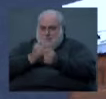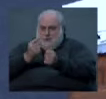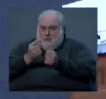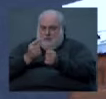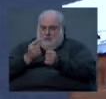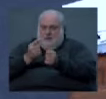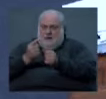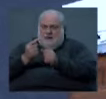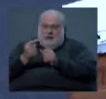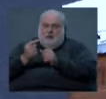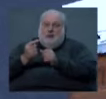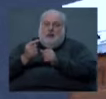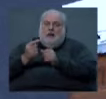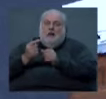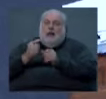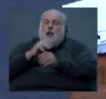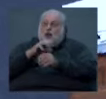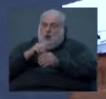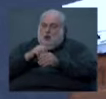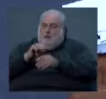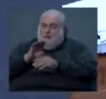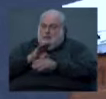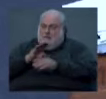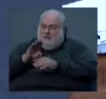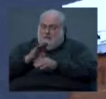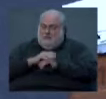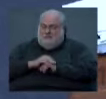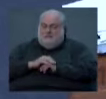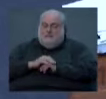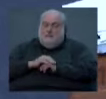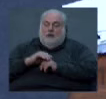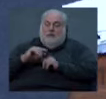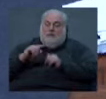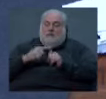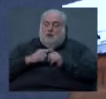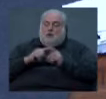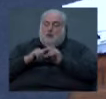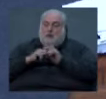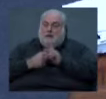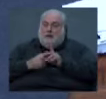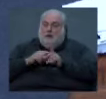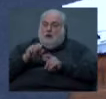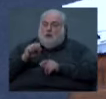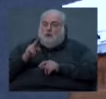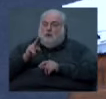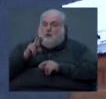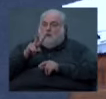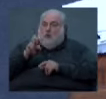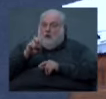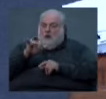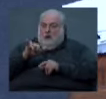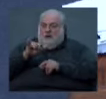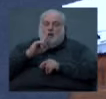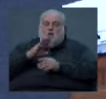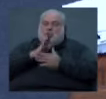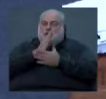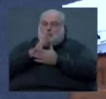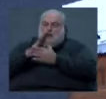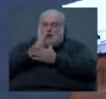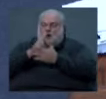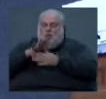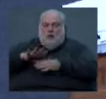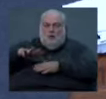12th Street corridor, including businesses. We began with detailed surveys that were widely circulated along the 12th Street